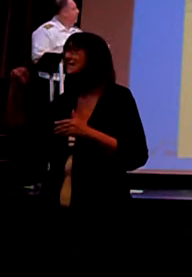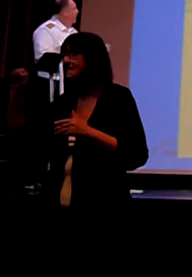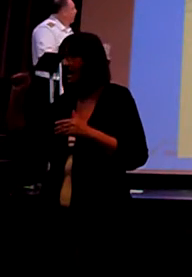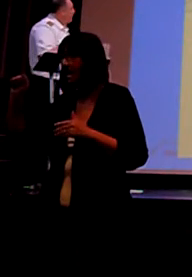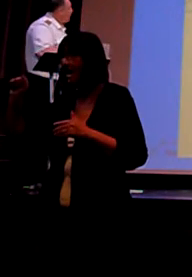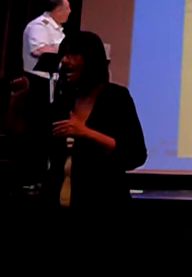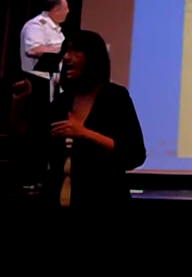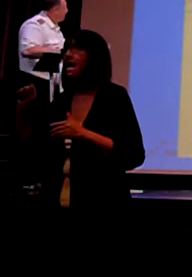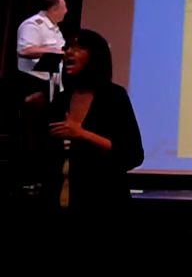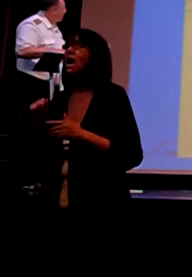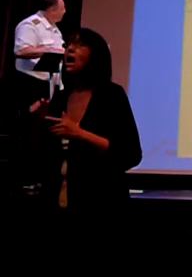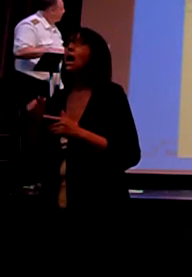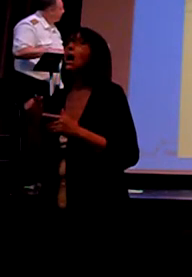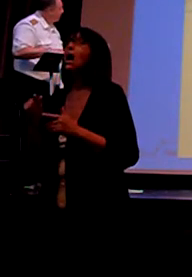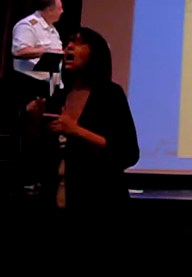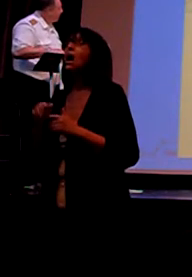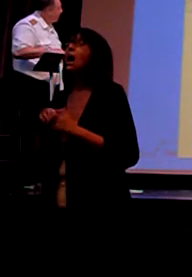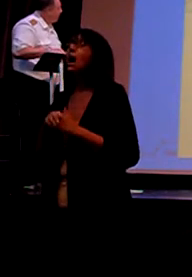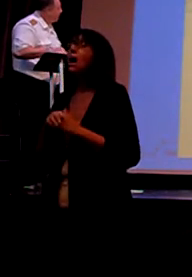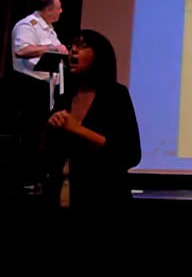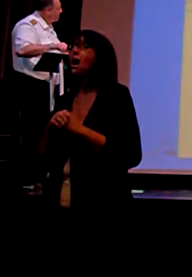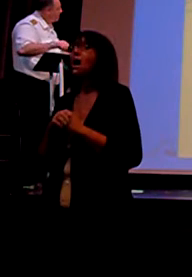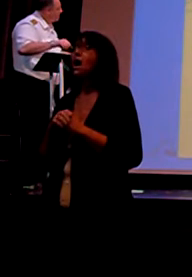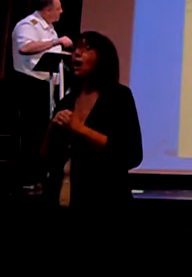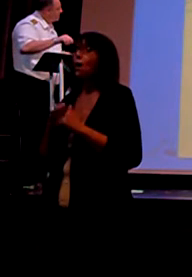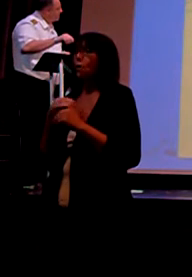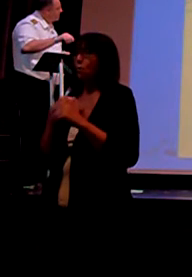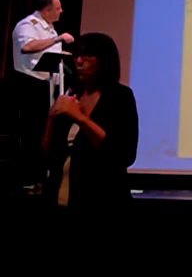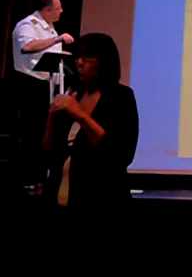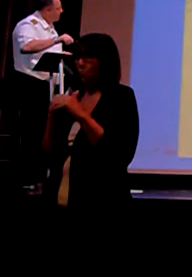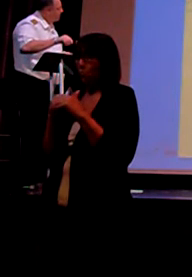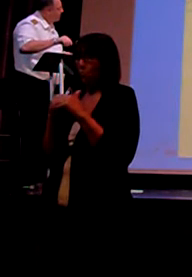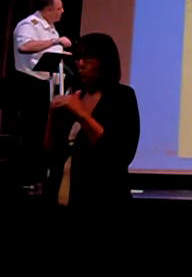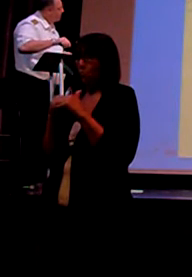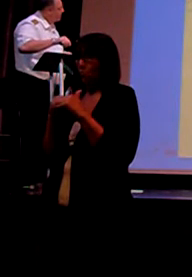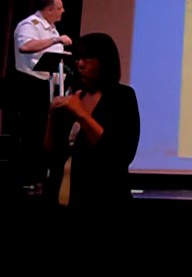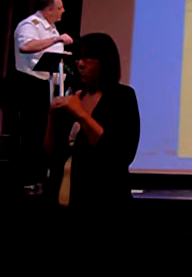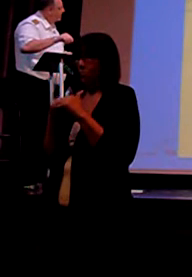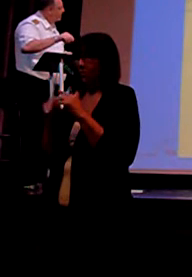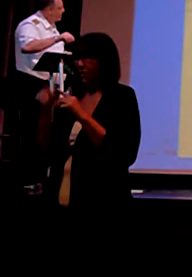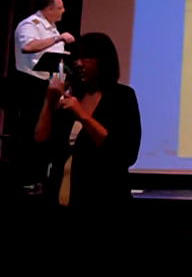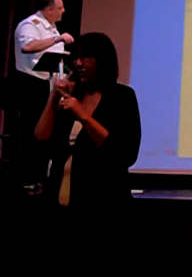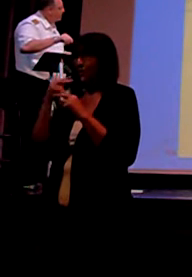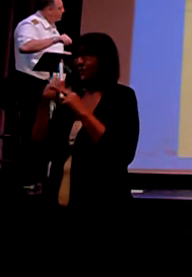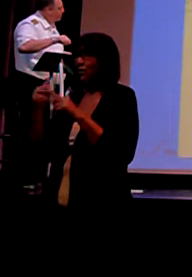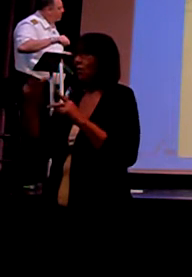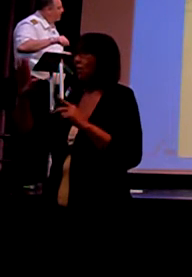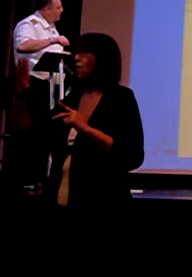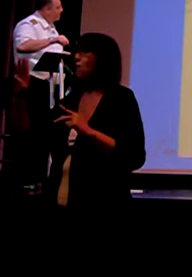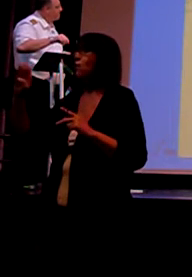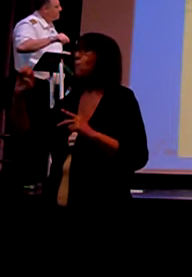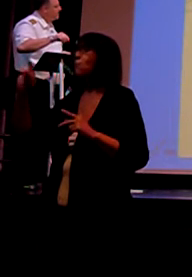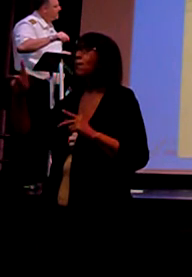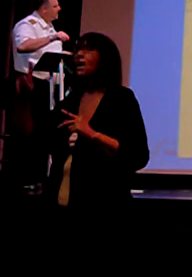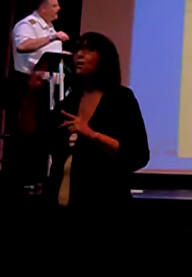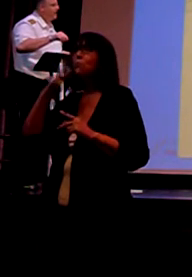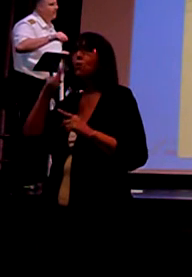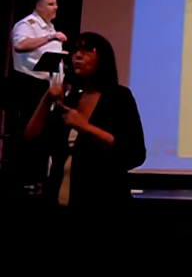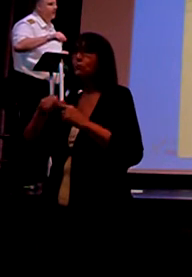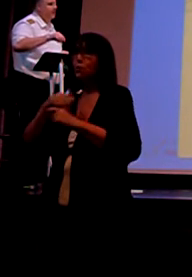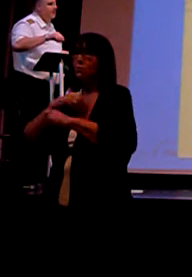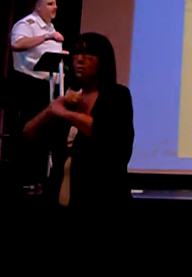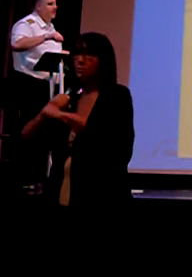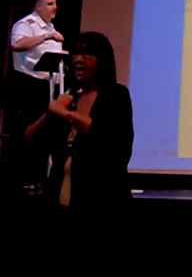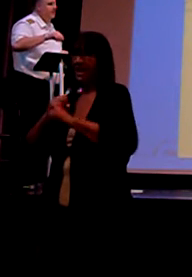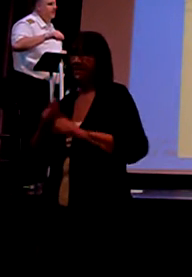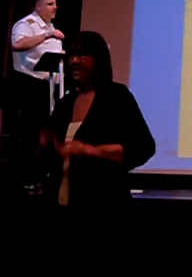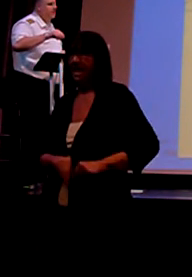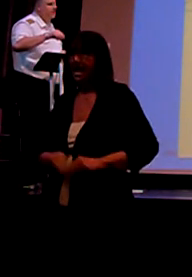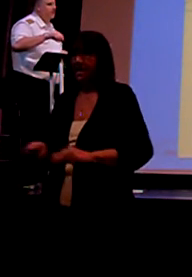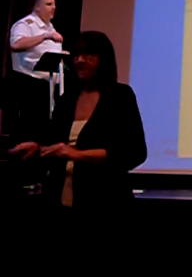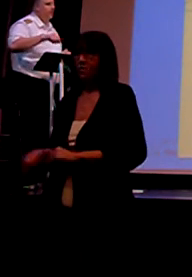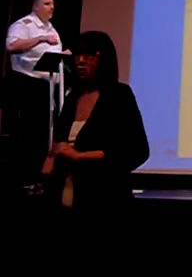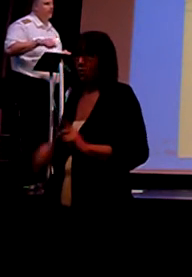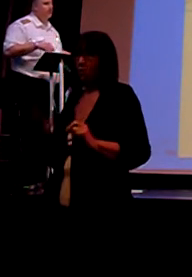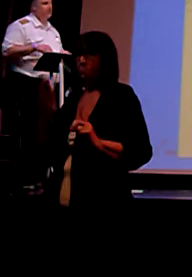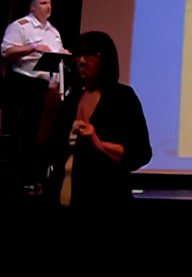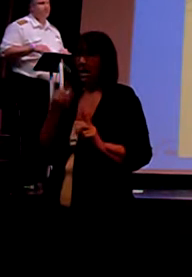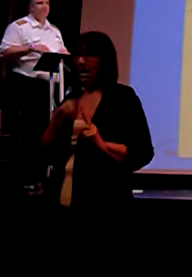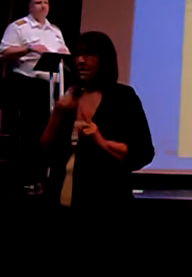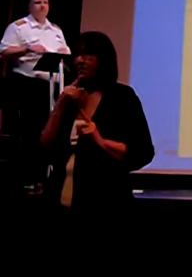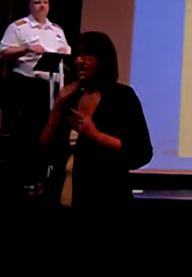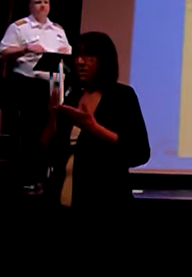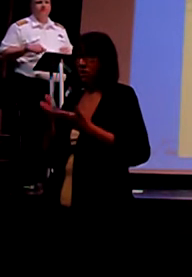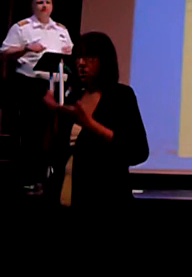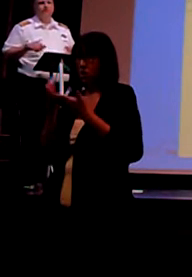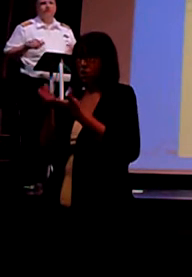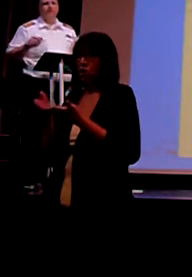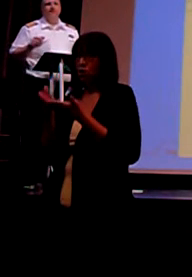When we are entering, this is a breakwater that they put in to protect the naval base, so the